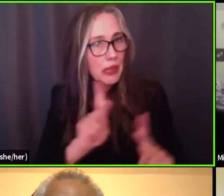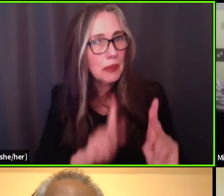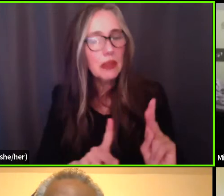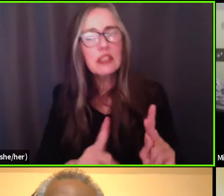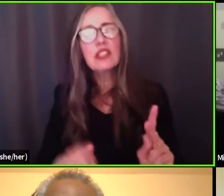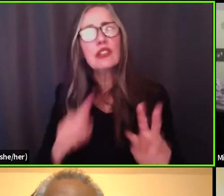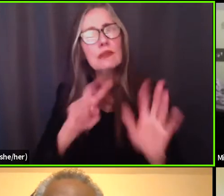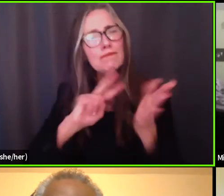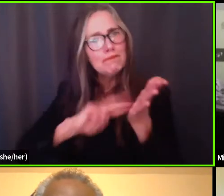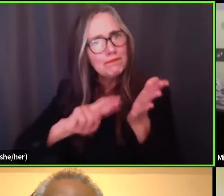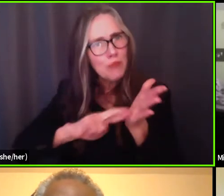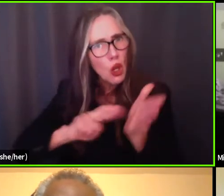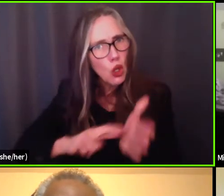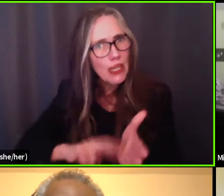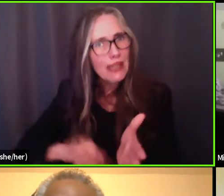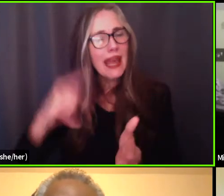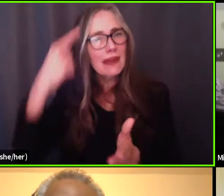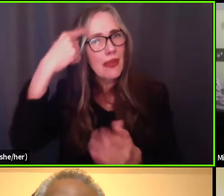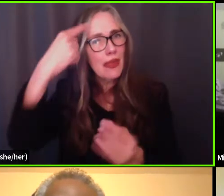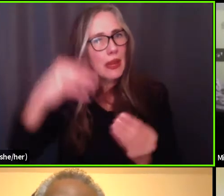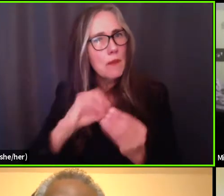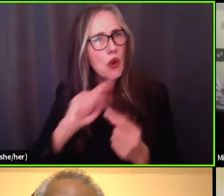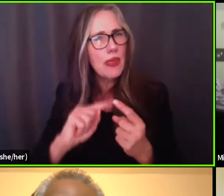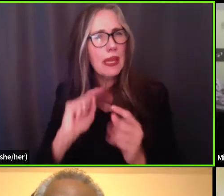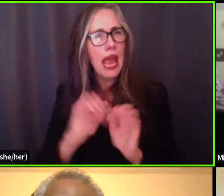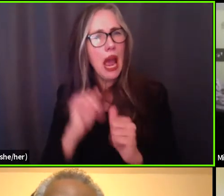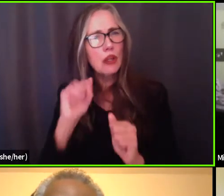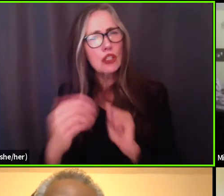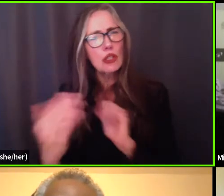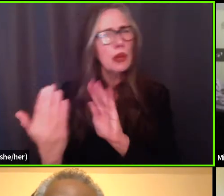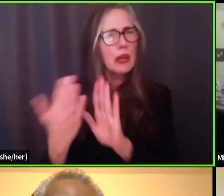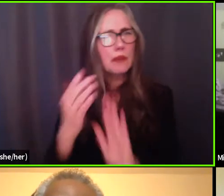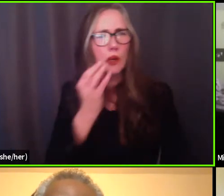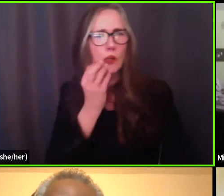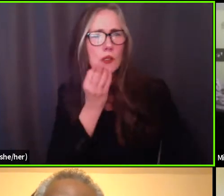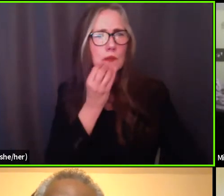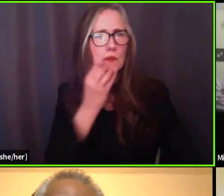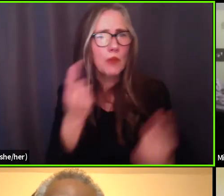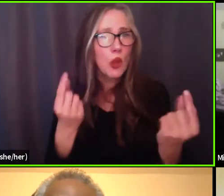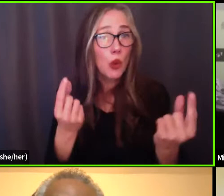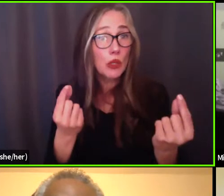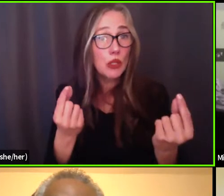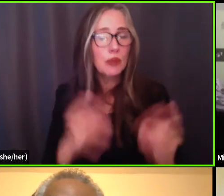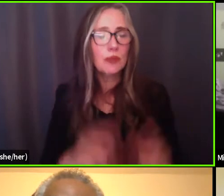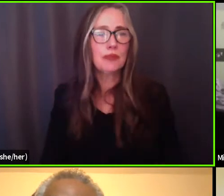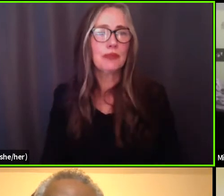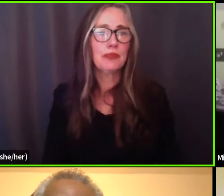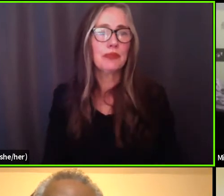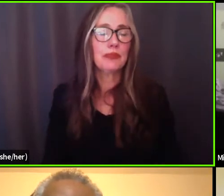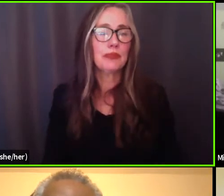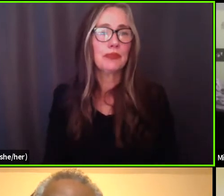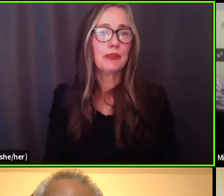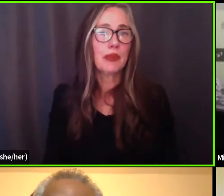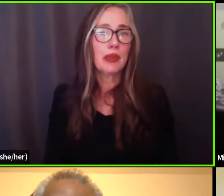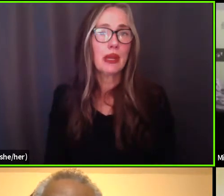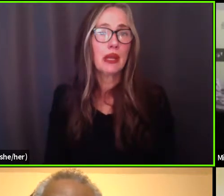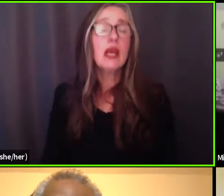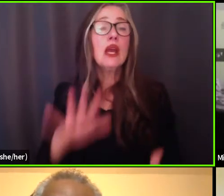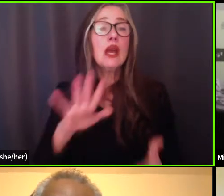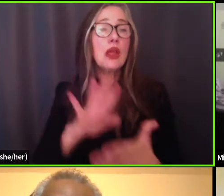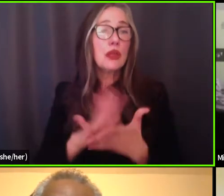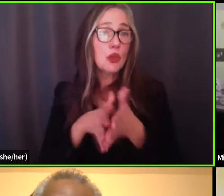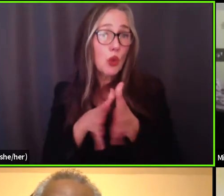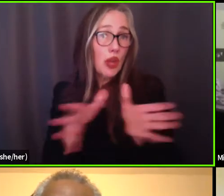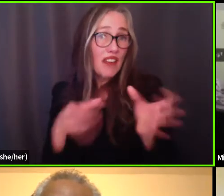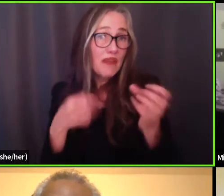and and lead in thinking about how we should approach this issue the school of public health uh uh recently uh